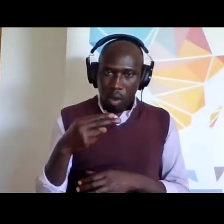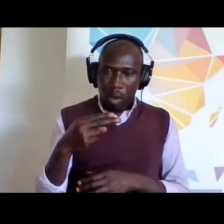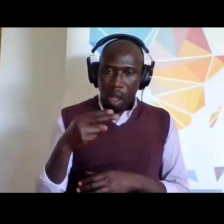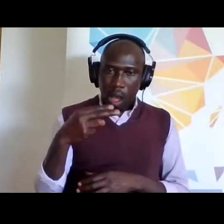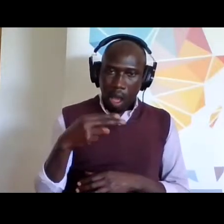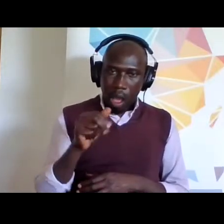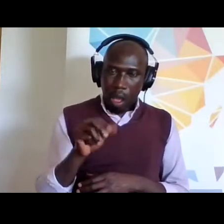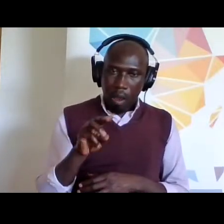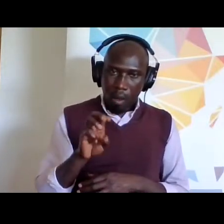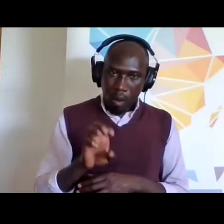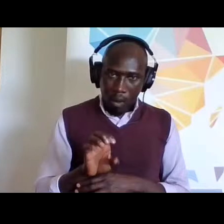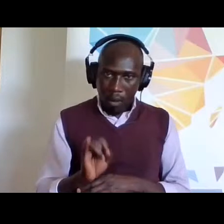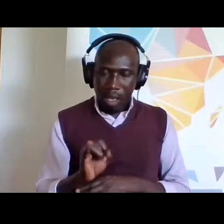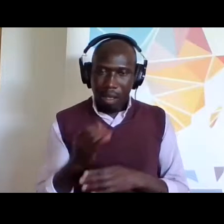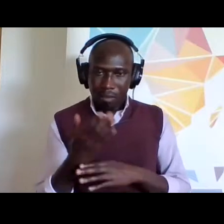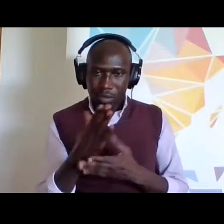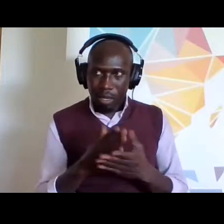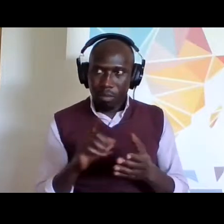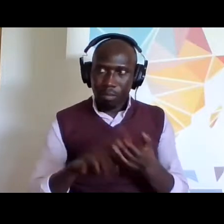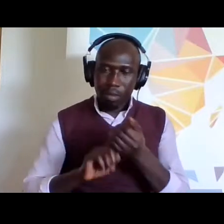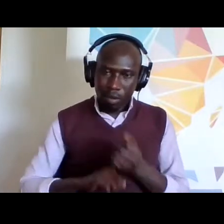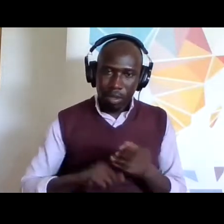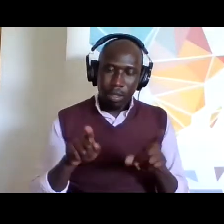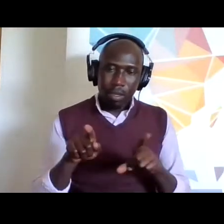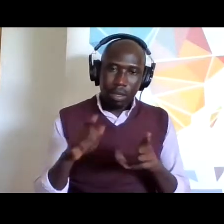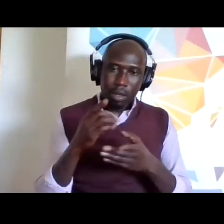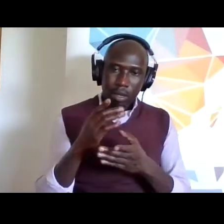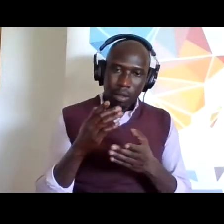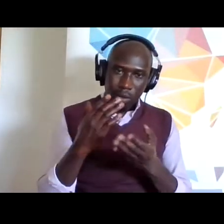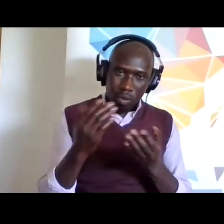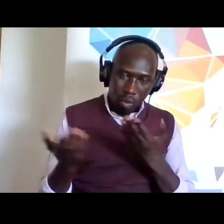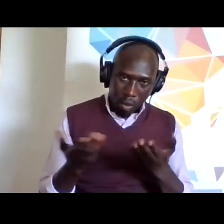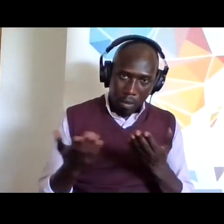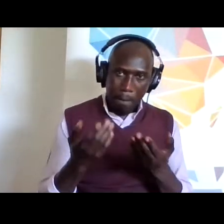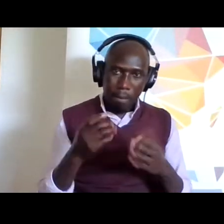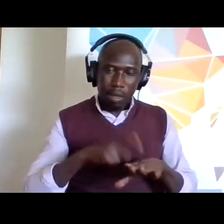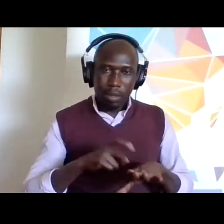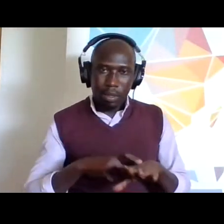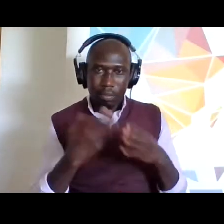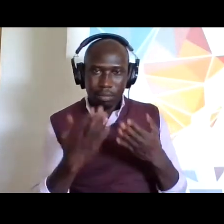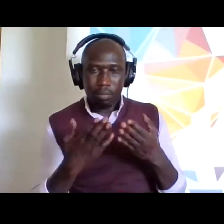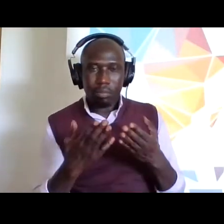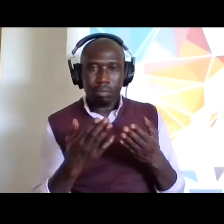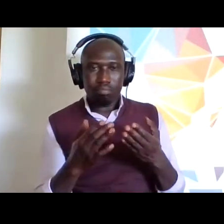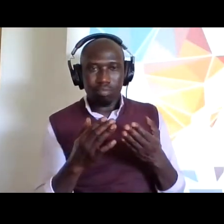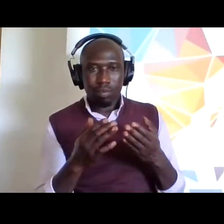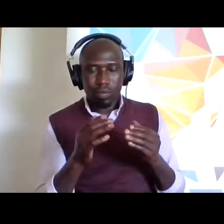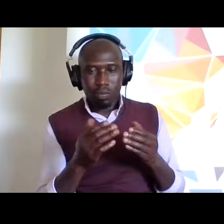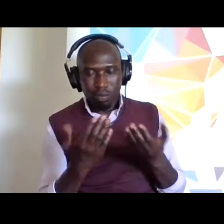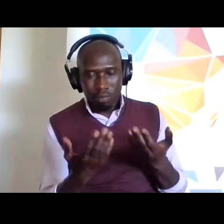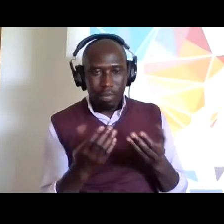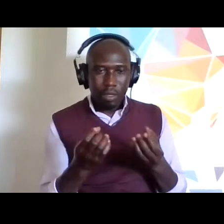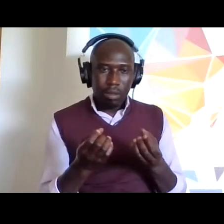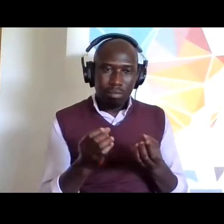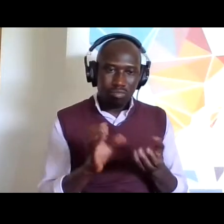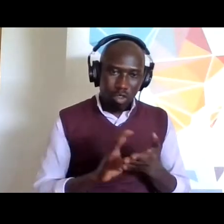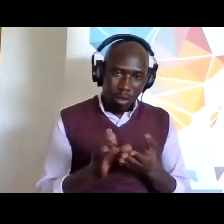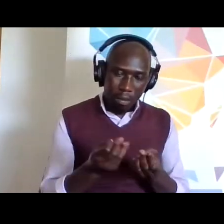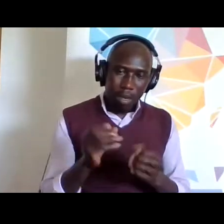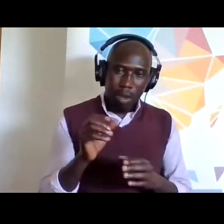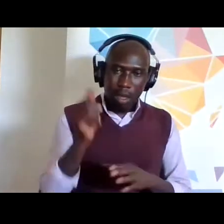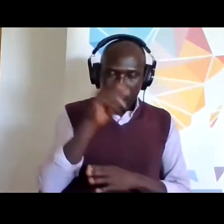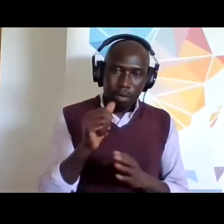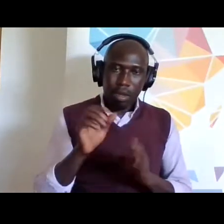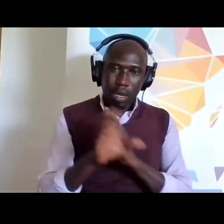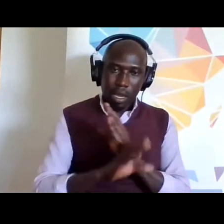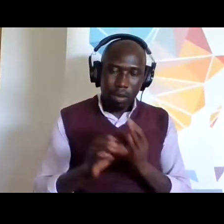which has some benefits in the sense that by the time that it is rolled out across many African countries, the